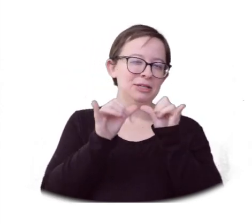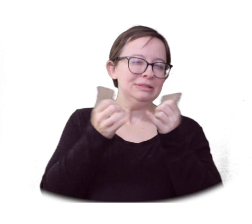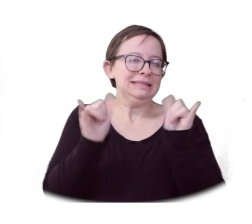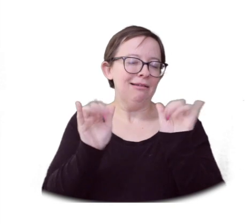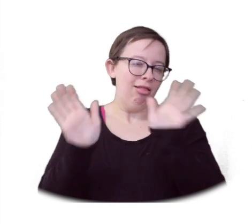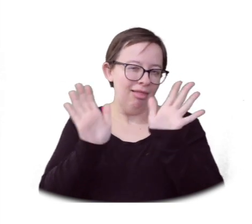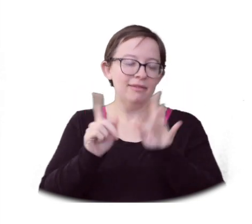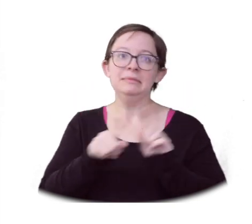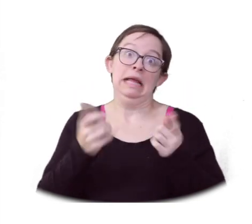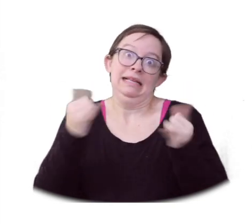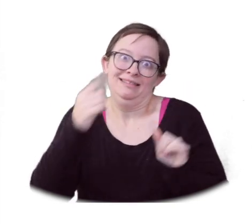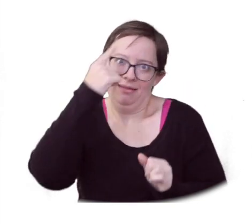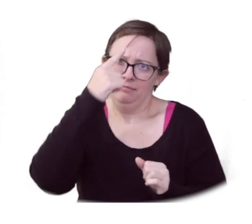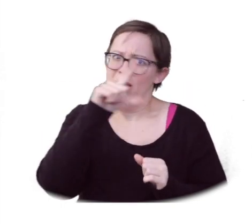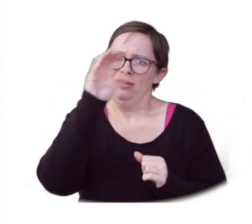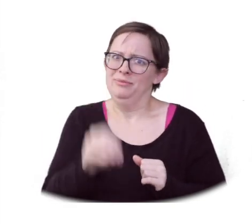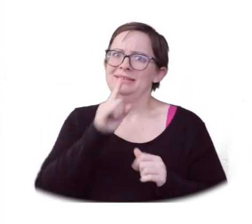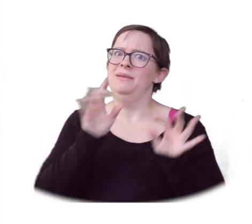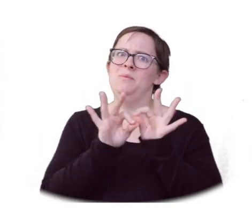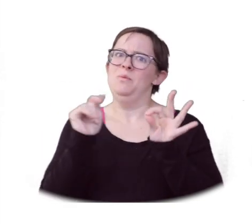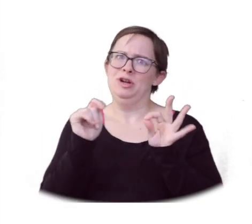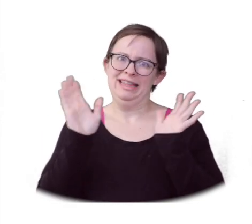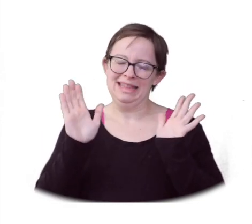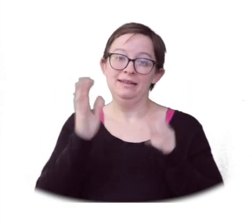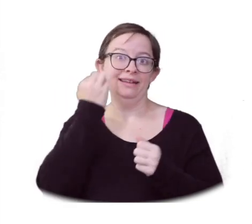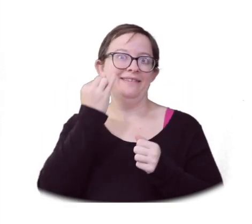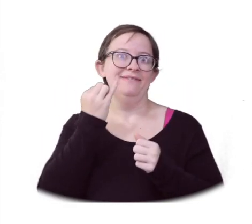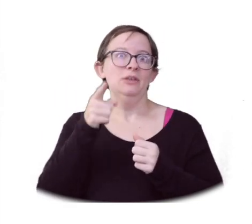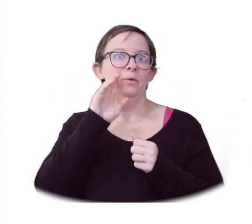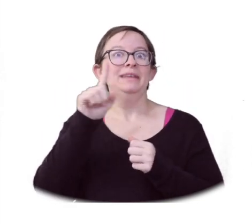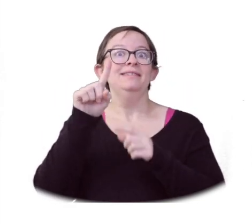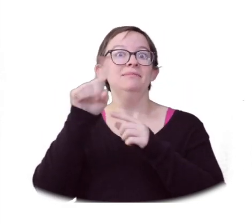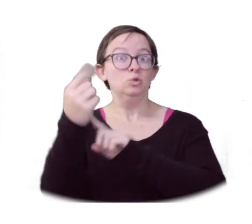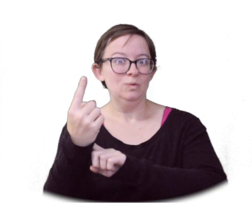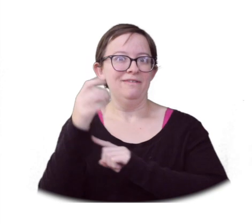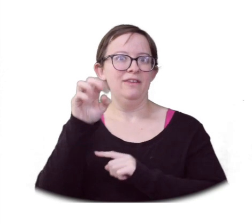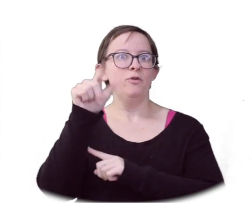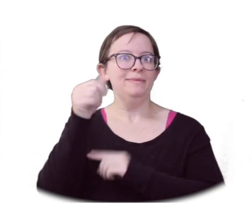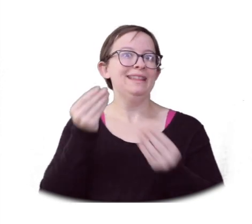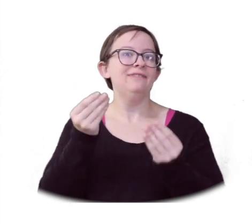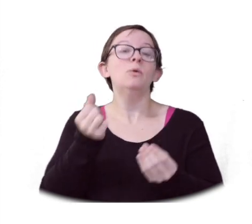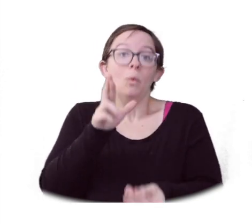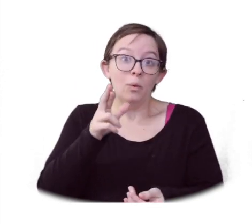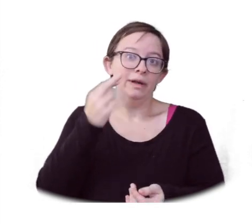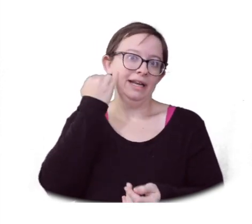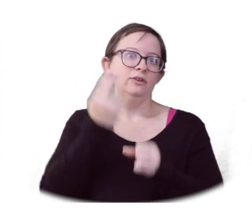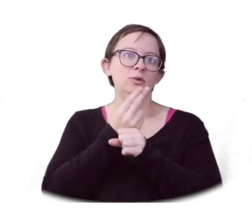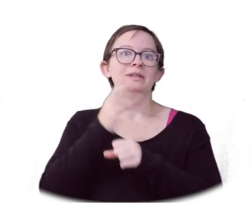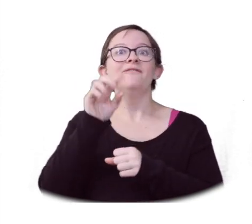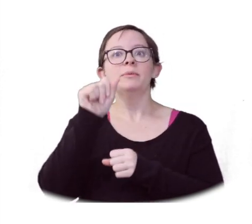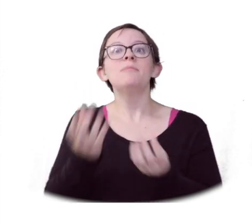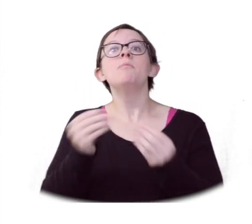of measuring still, but I still think it was 100% worth it if you're going to be exclusively formula feeding